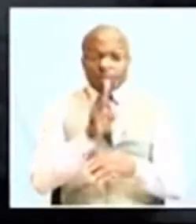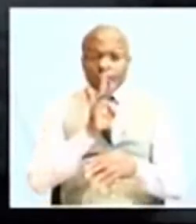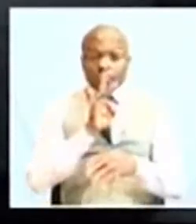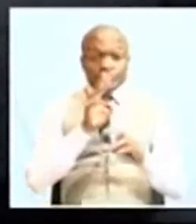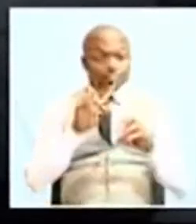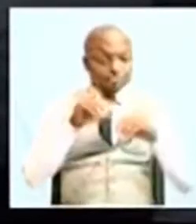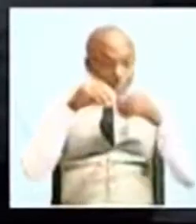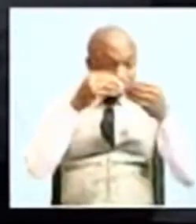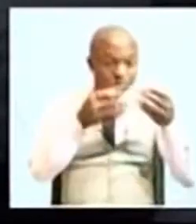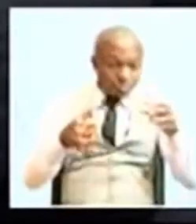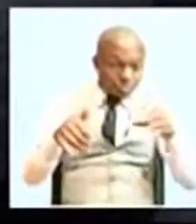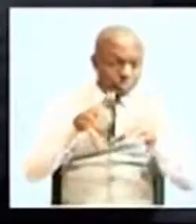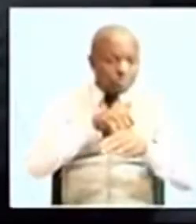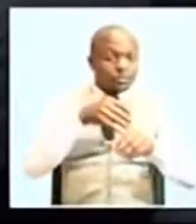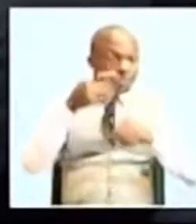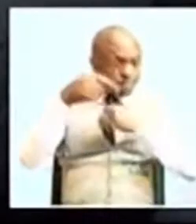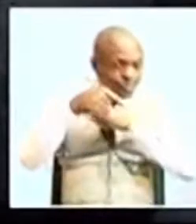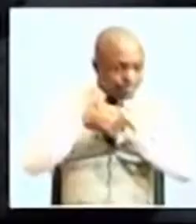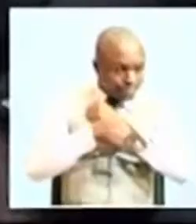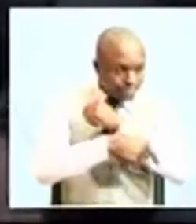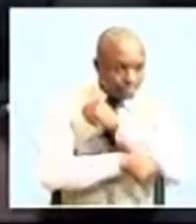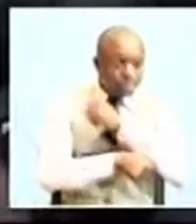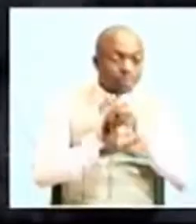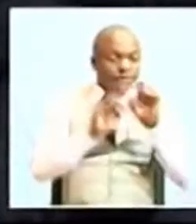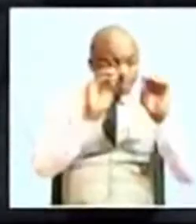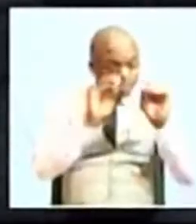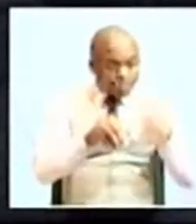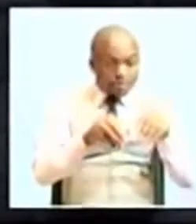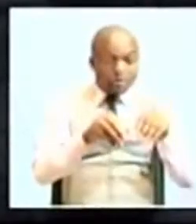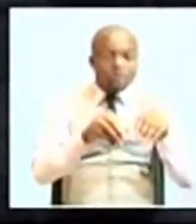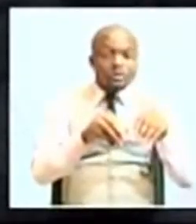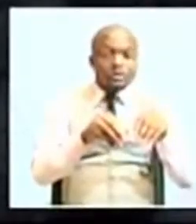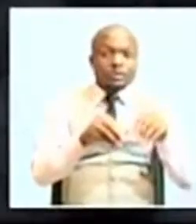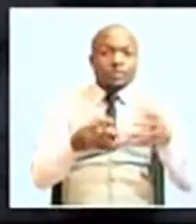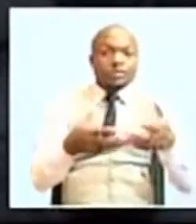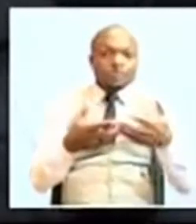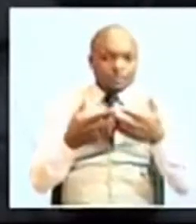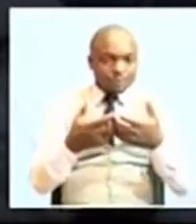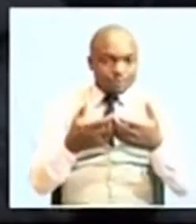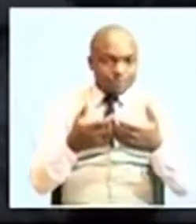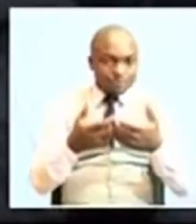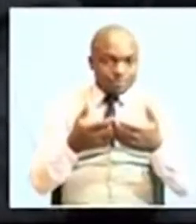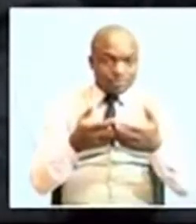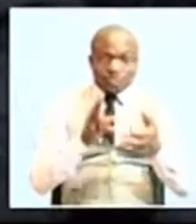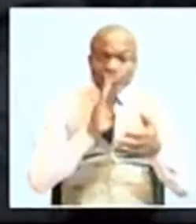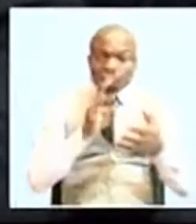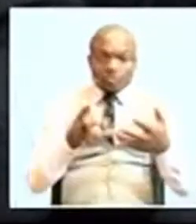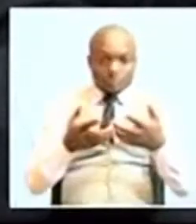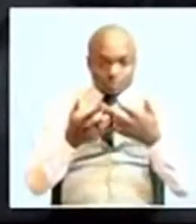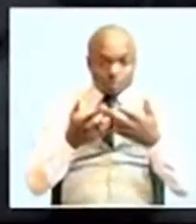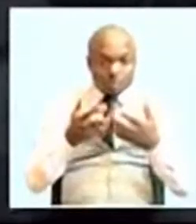system involving drilling and the equipping of the boreholes, why didn't